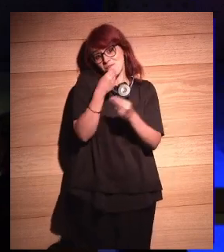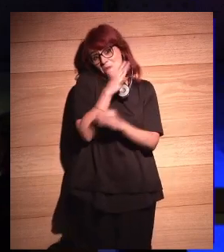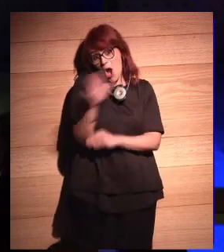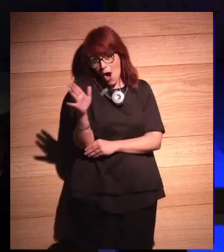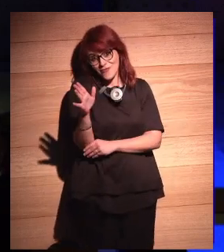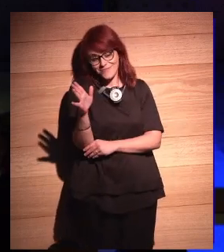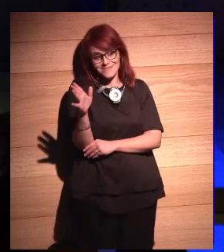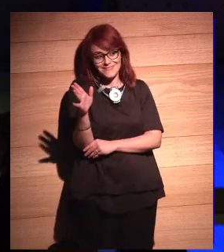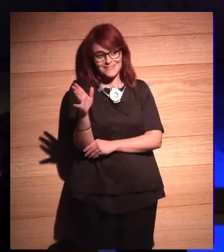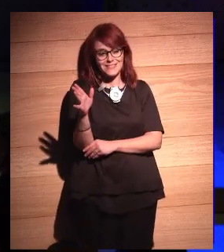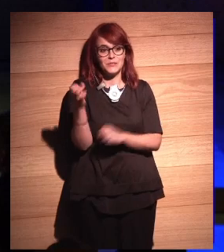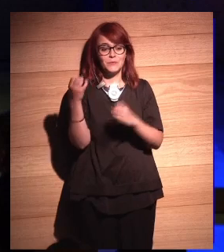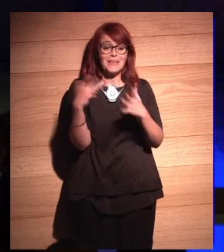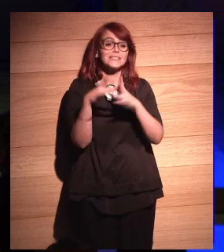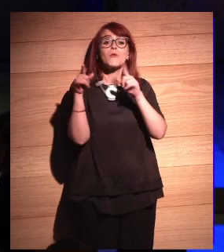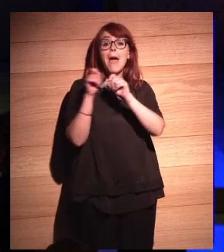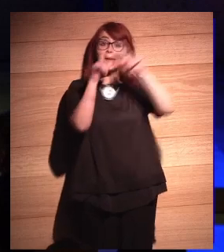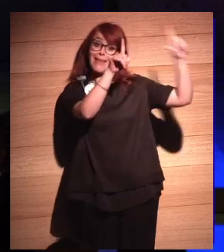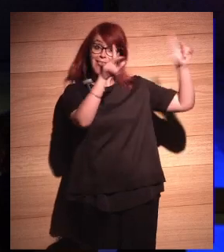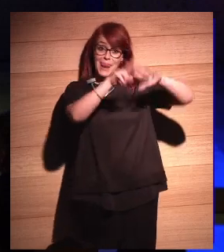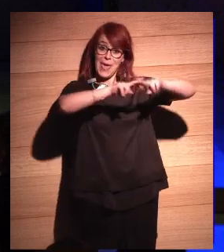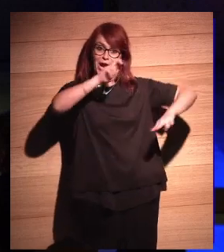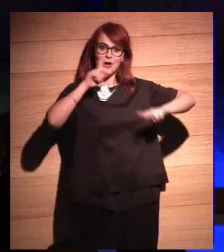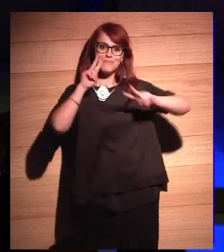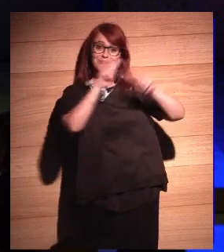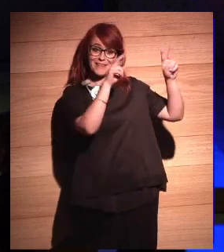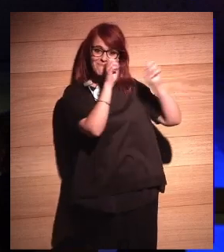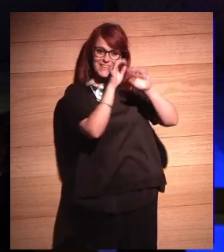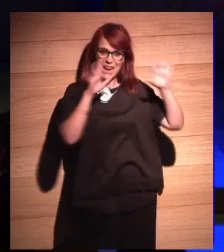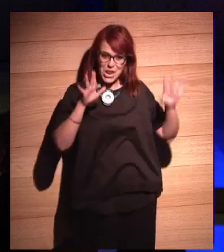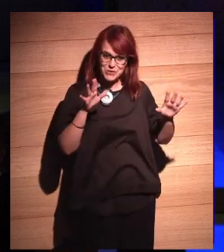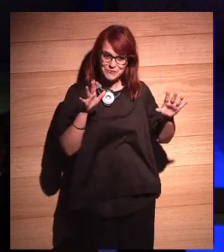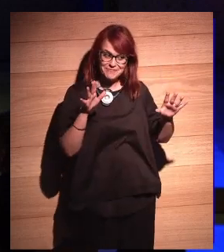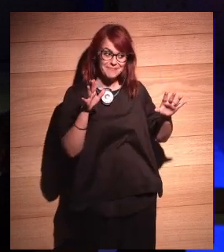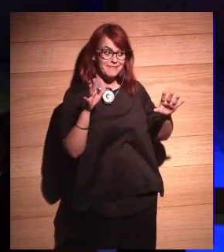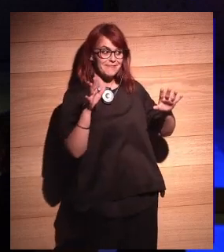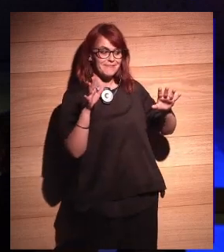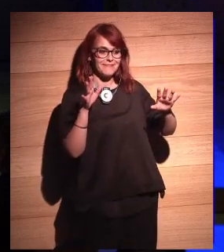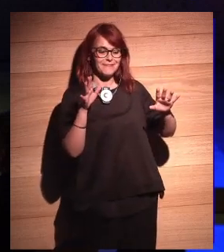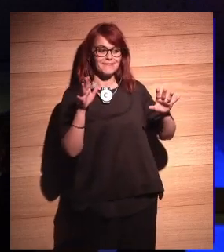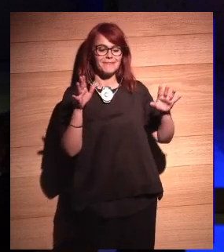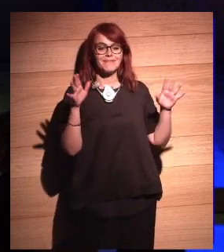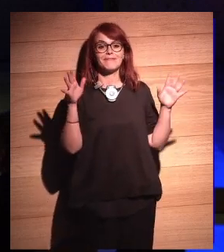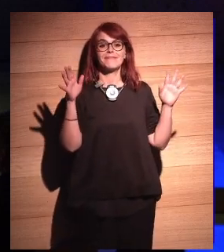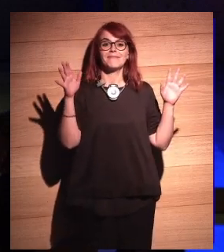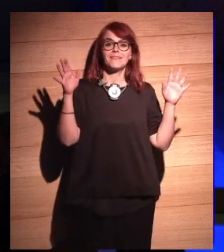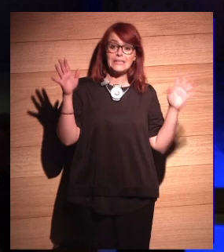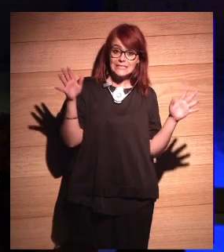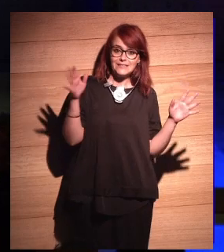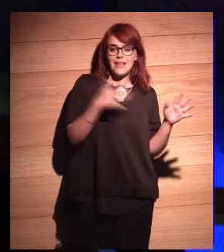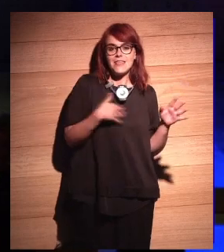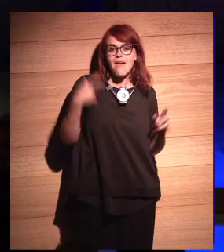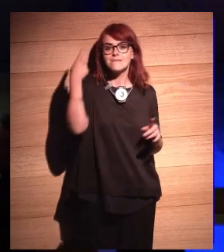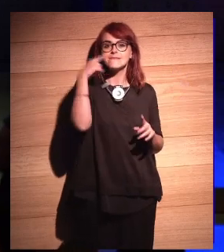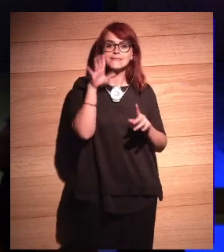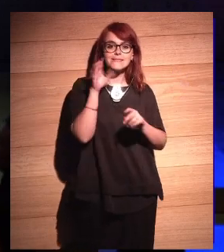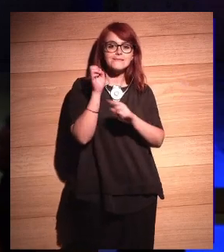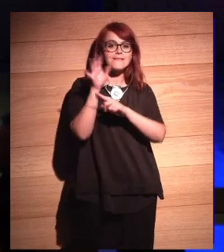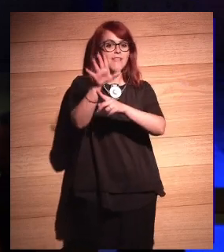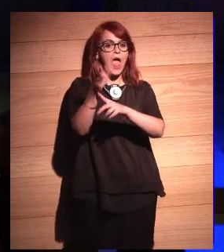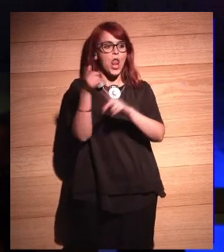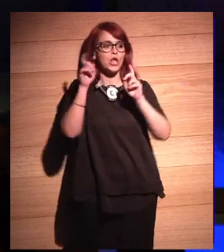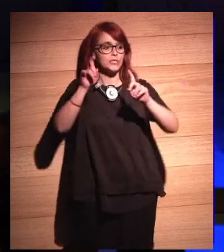this is a black screen. I just wanted to talk to you about how they work a bit more, but it's not that